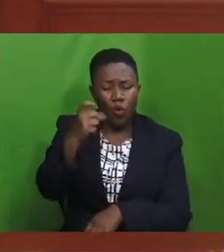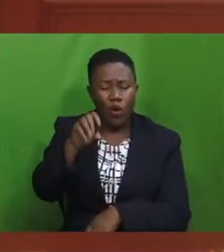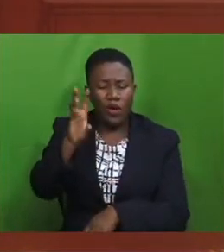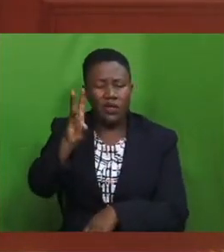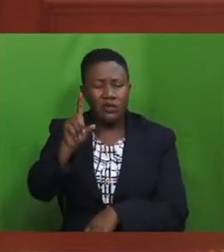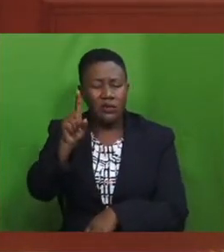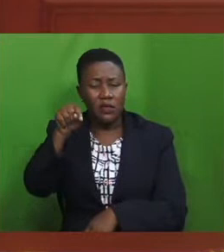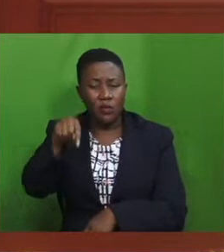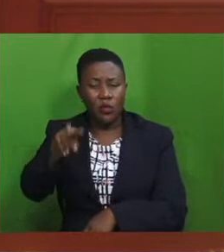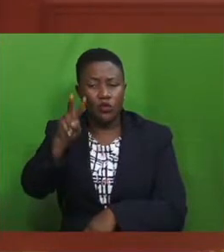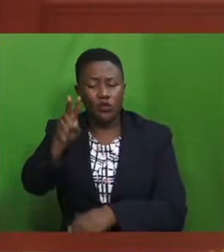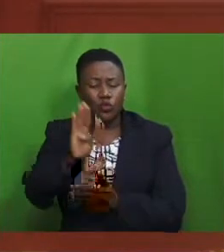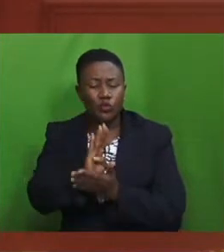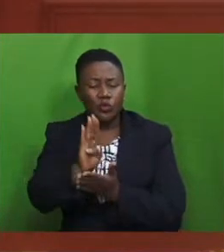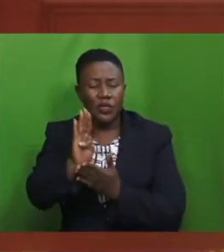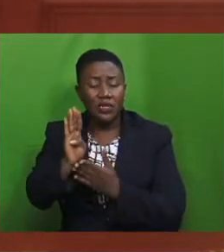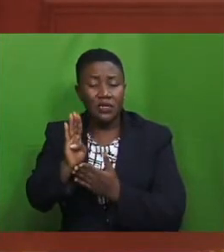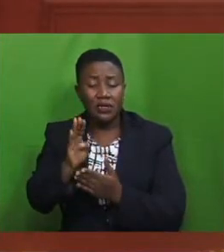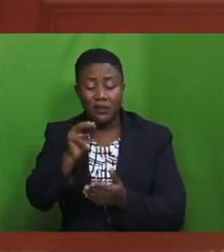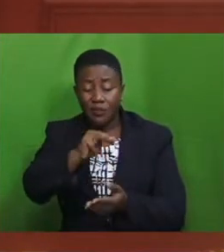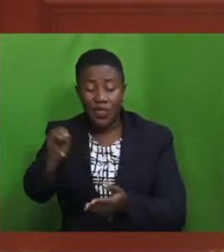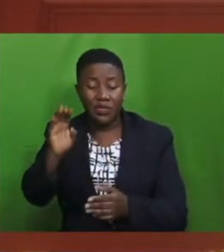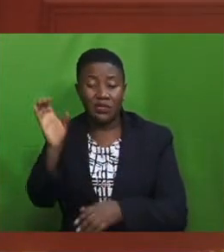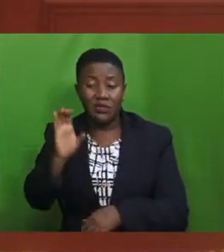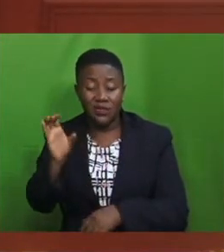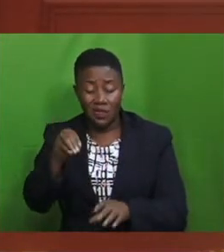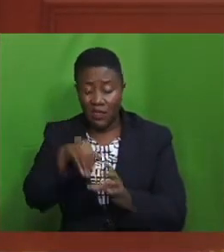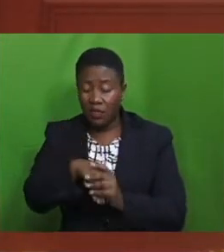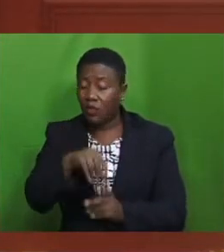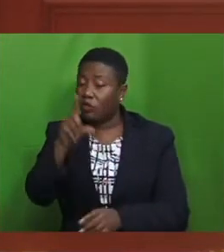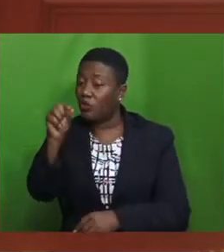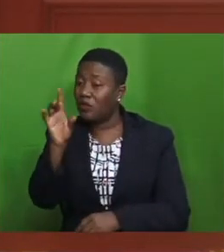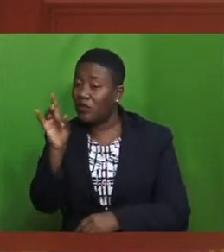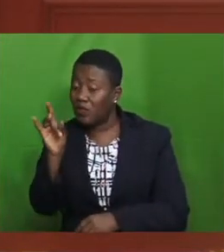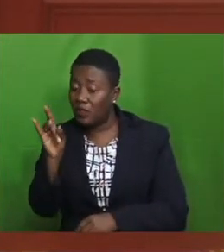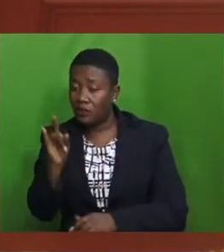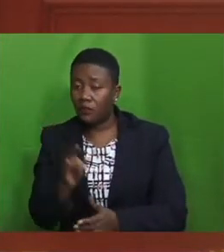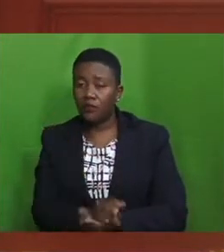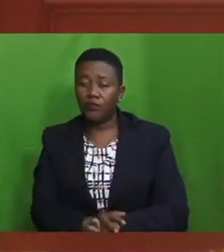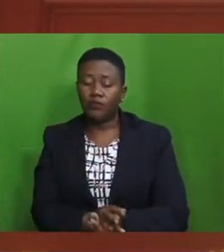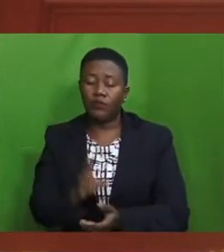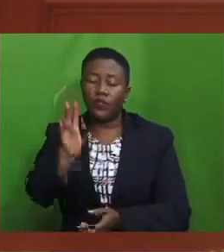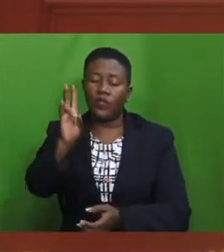161.2 million Ghana cedis. In 2018,